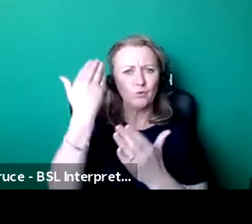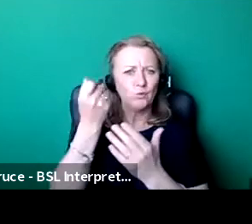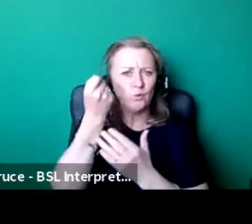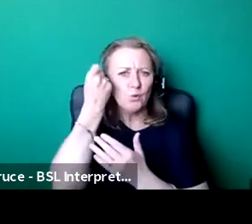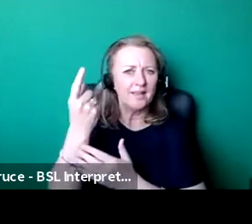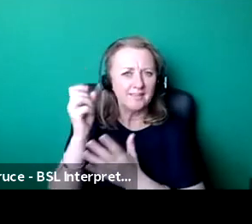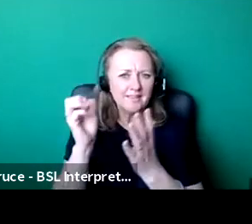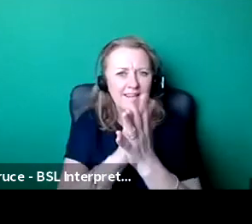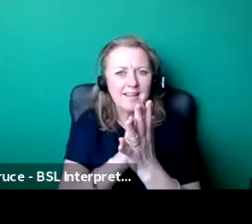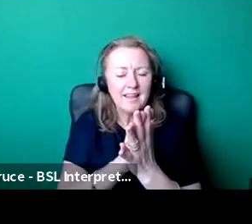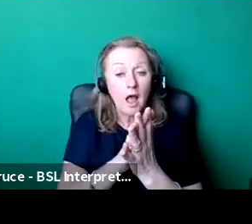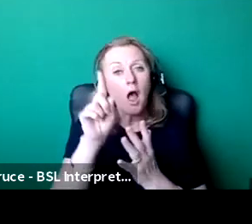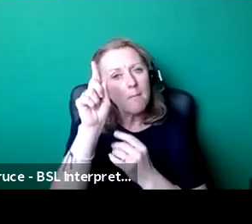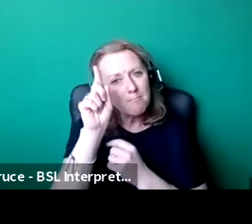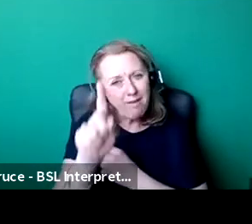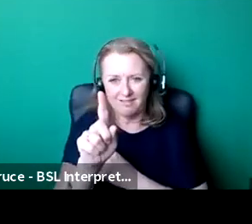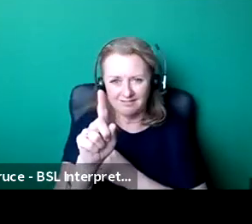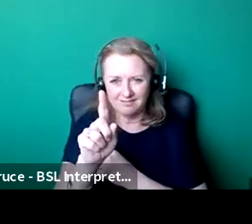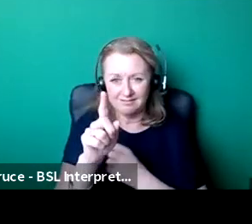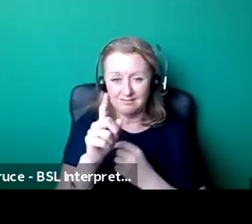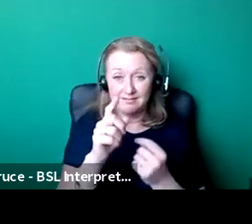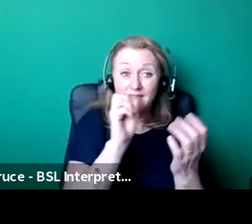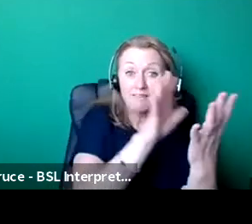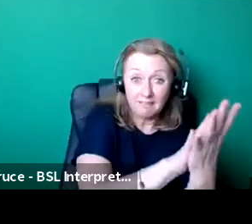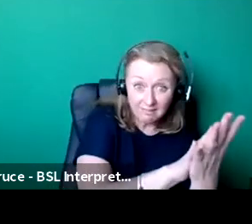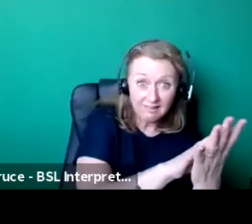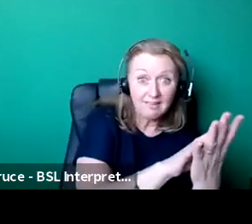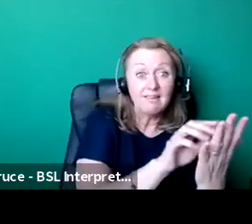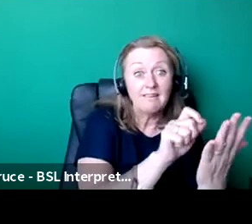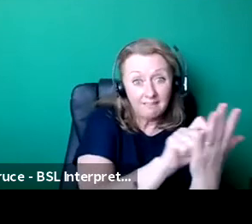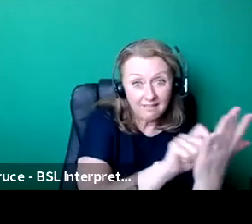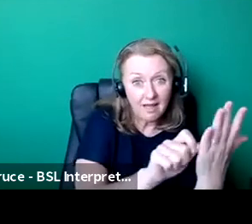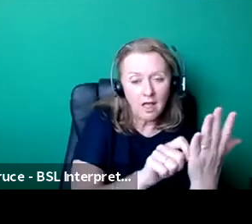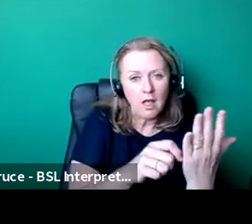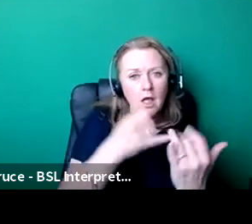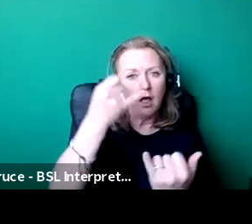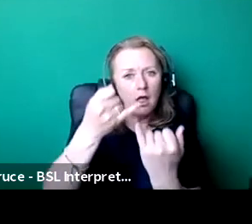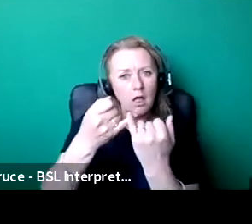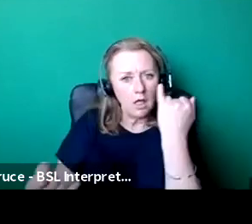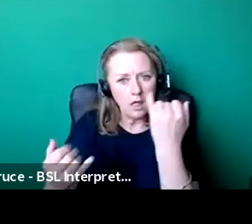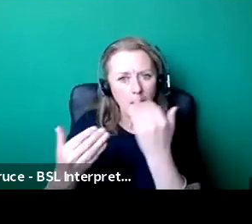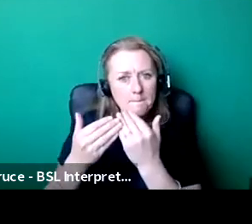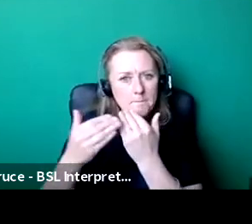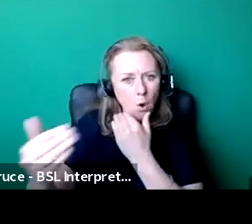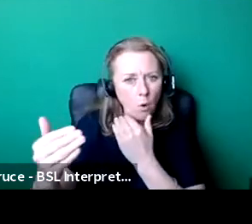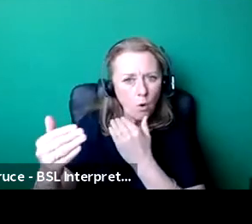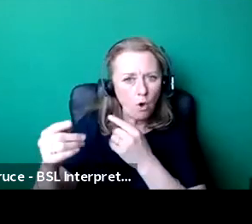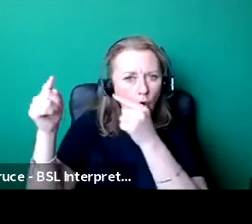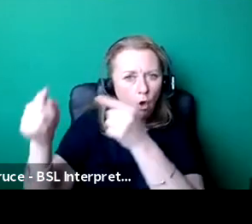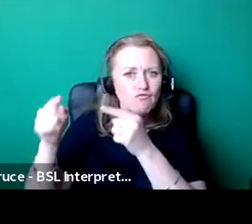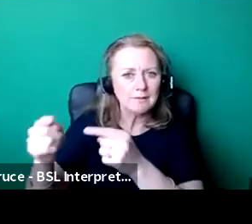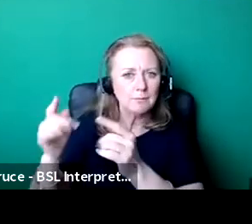spike in online harassment. And that can come in the form of trolling,